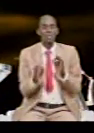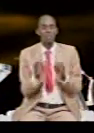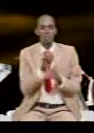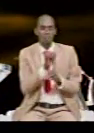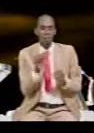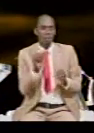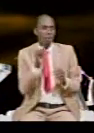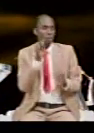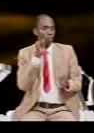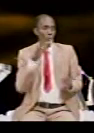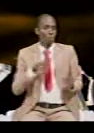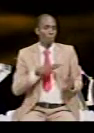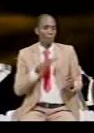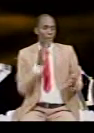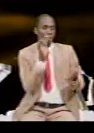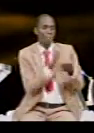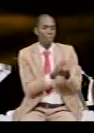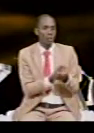lady,